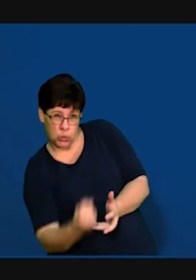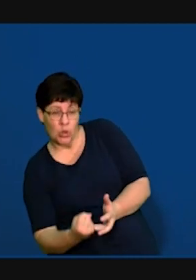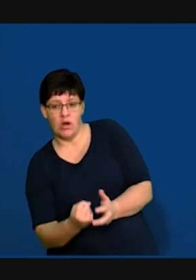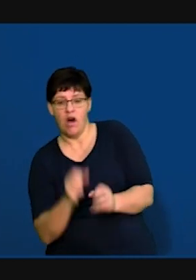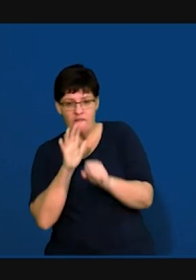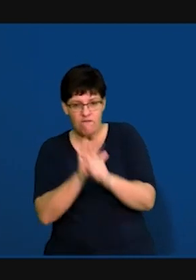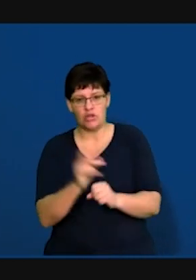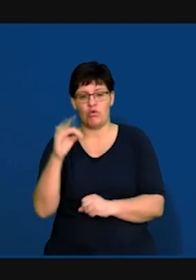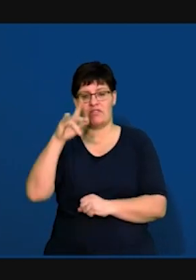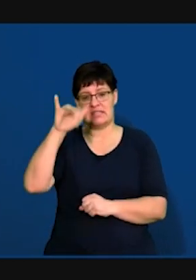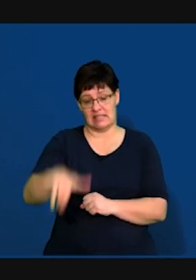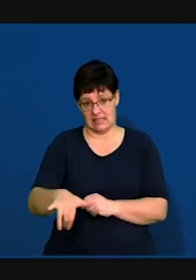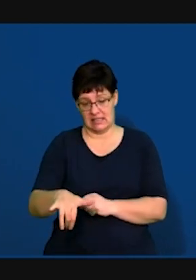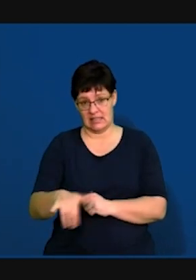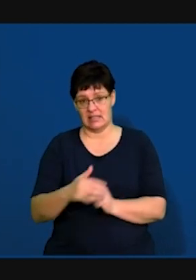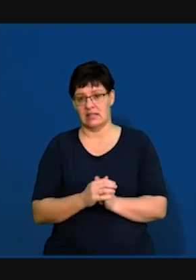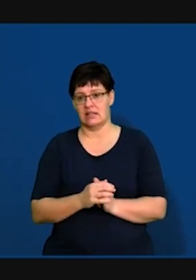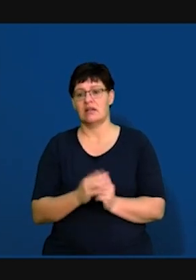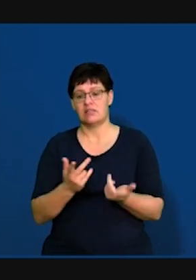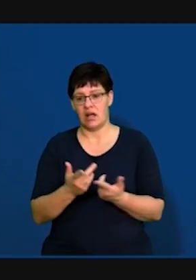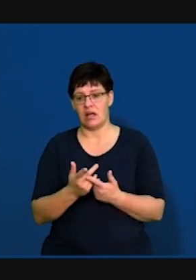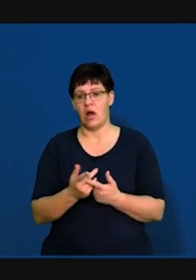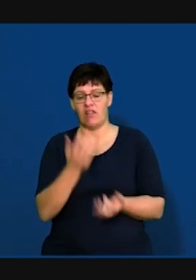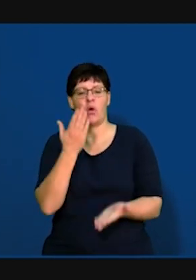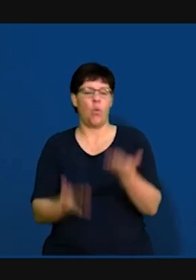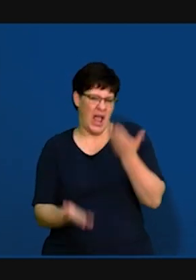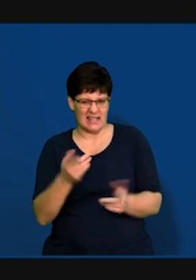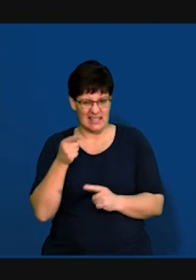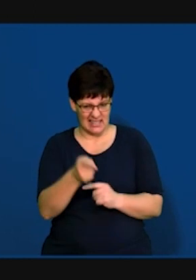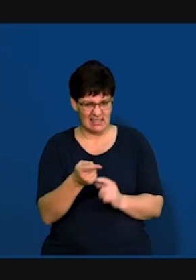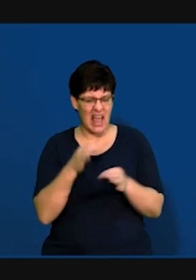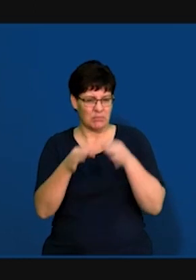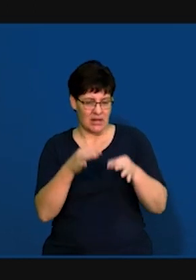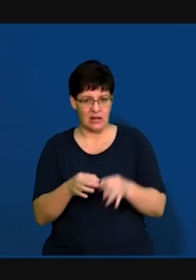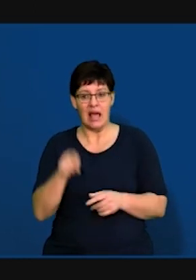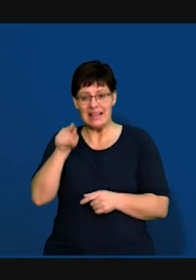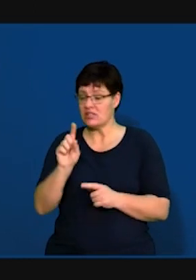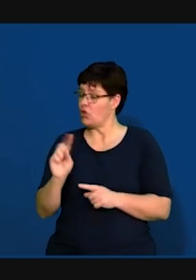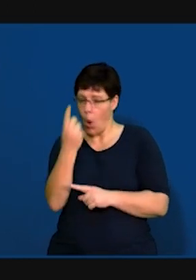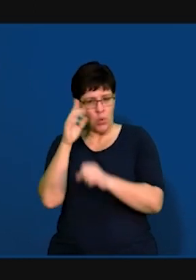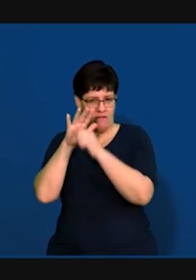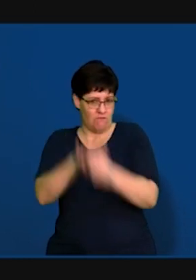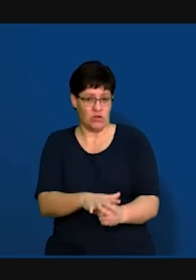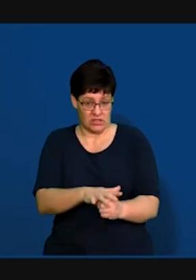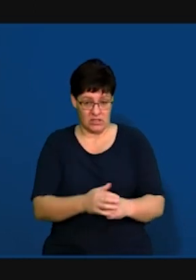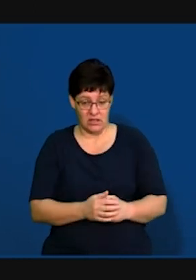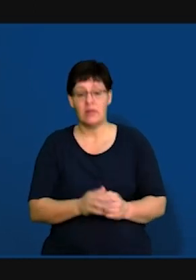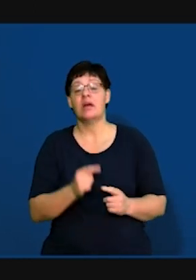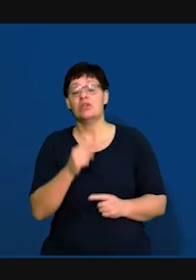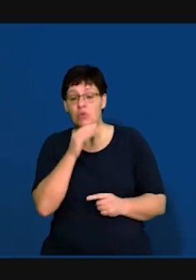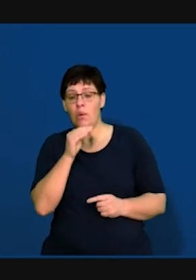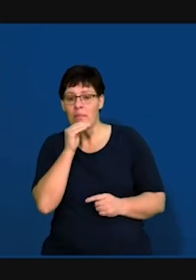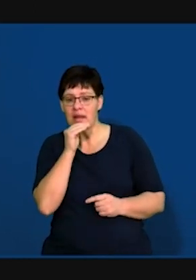gravity. Sometimes we describe it in terms of the weight, right? Now, this is the only force. So the number of marks that